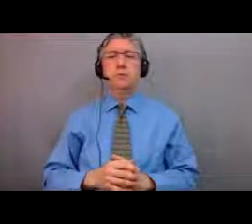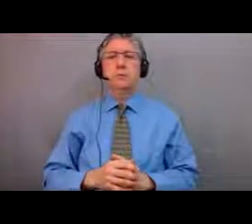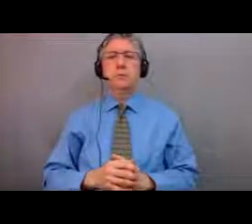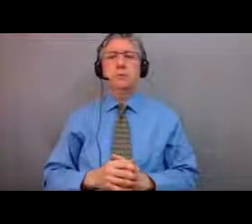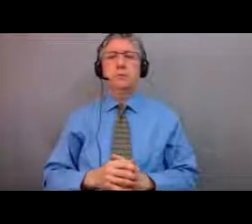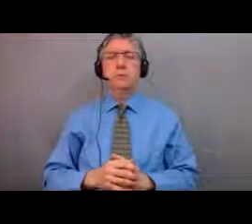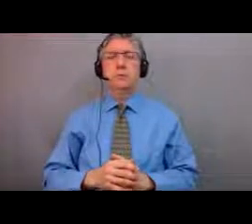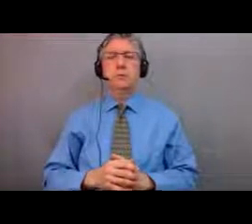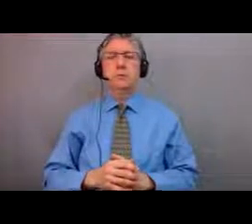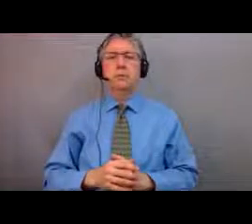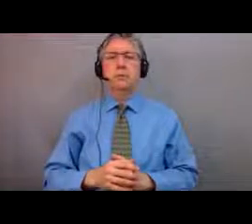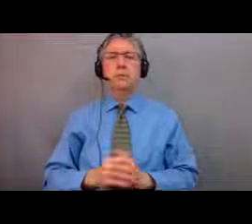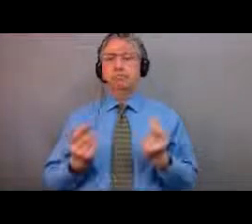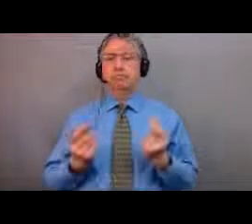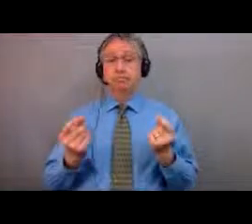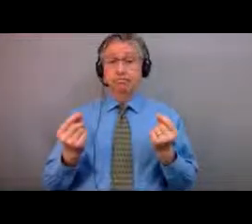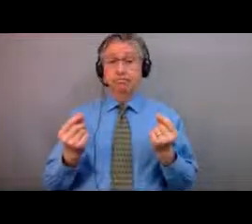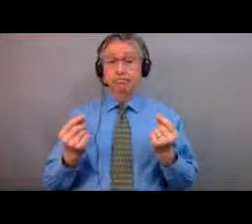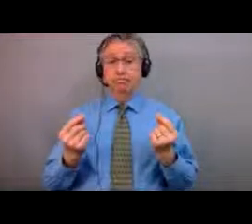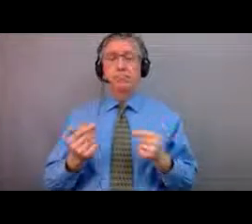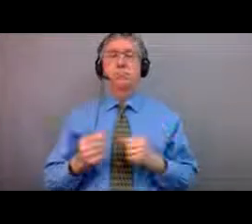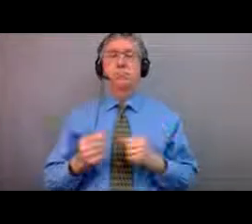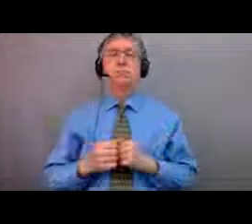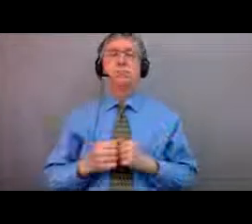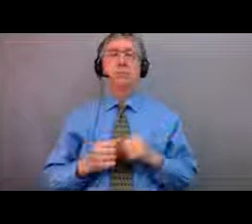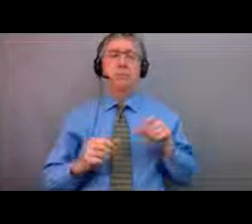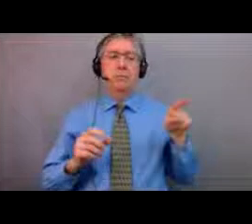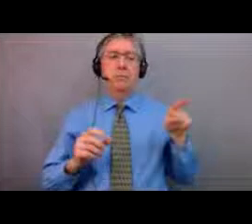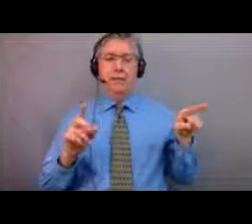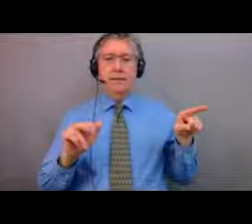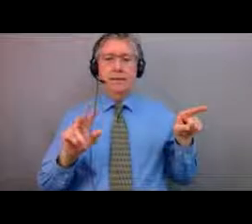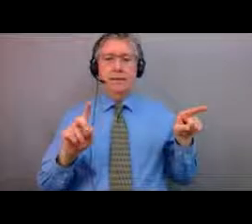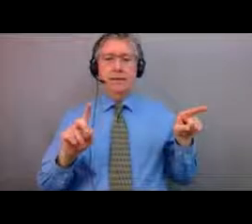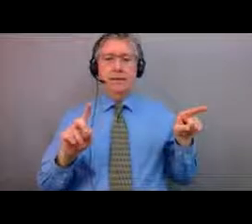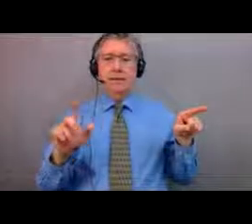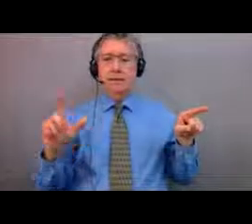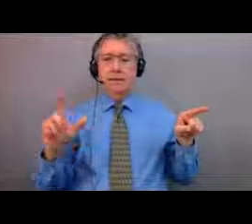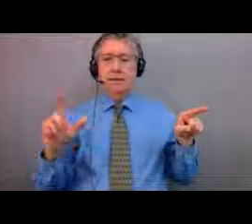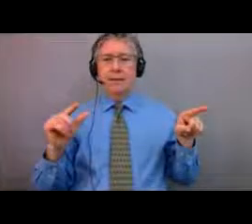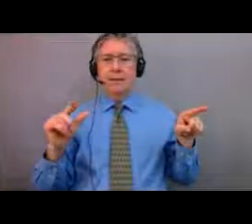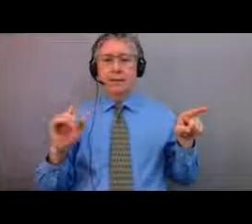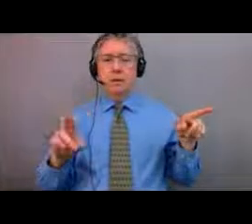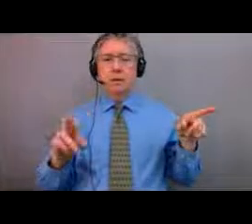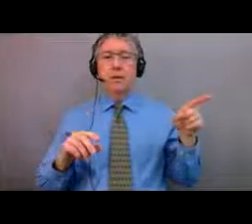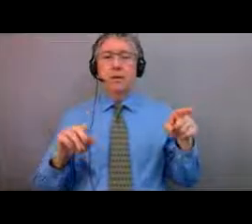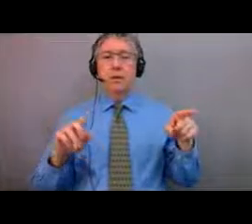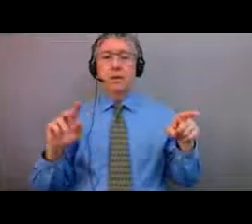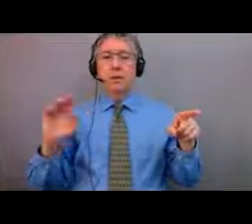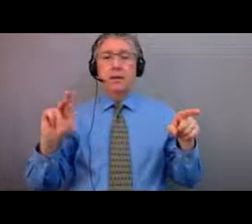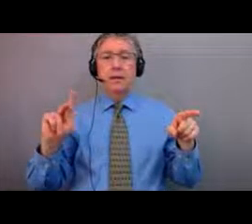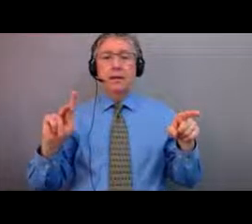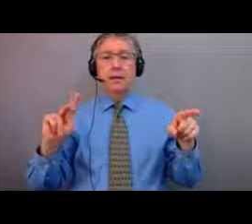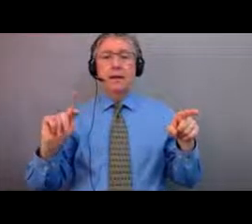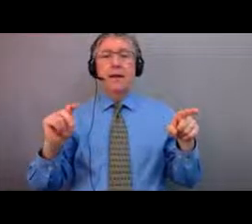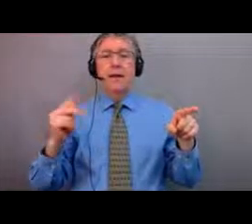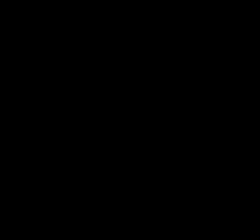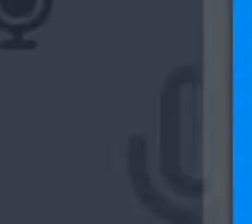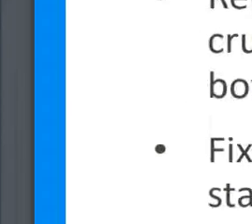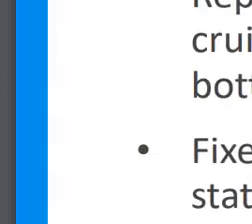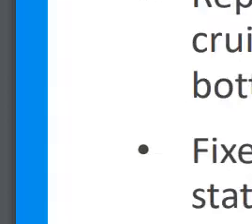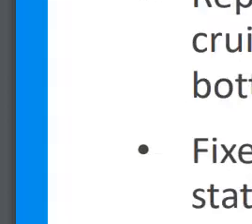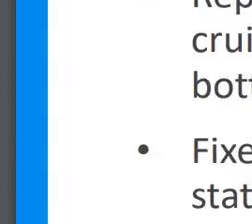So what we did, in working with David Legler and Kathy Tedesco of the Global Ocean Observing and